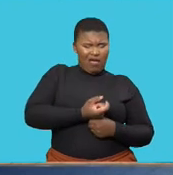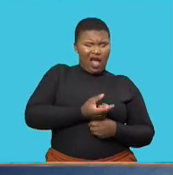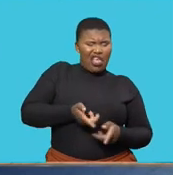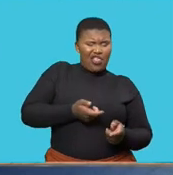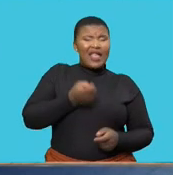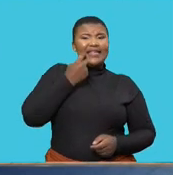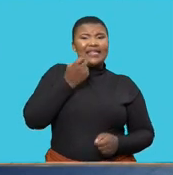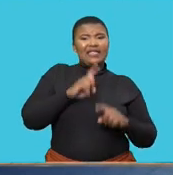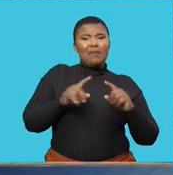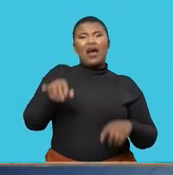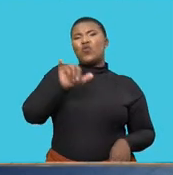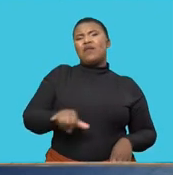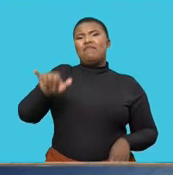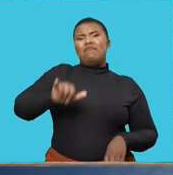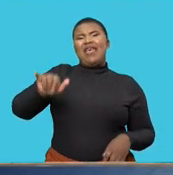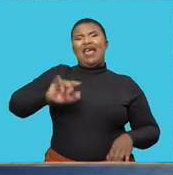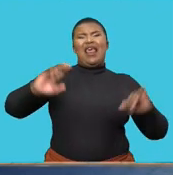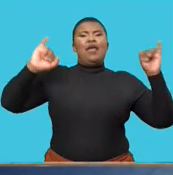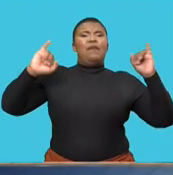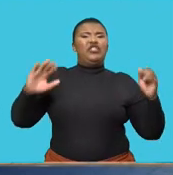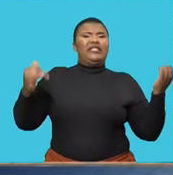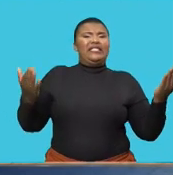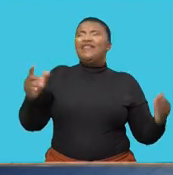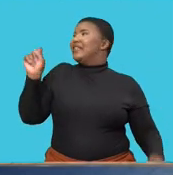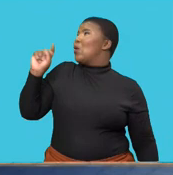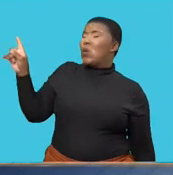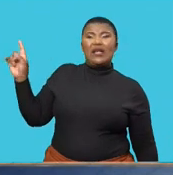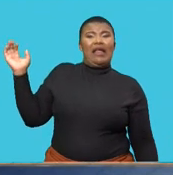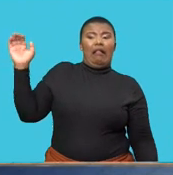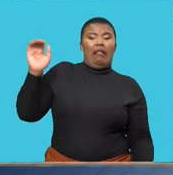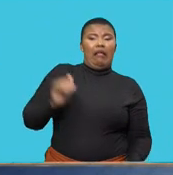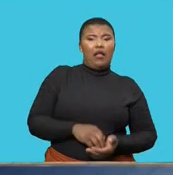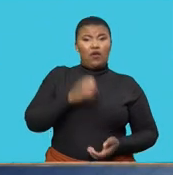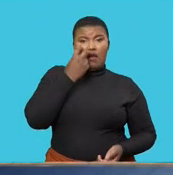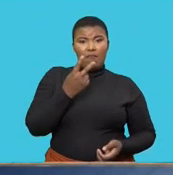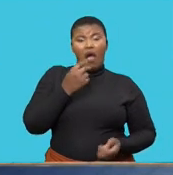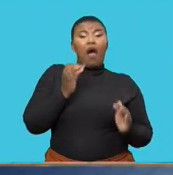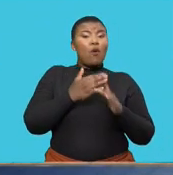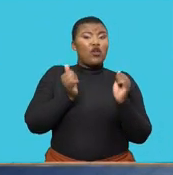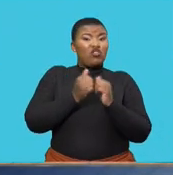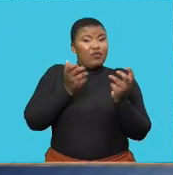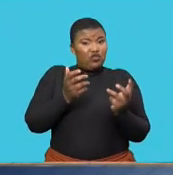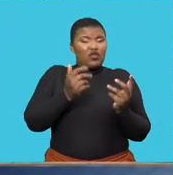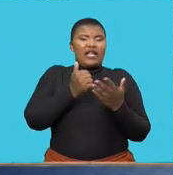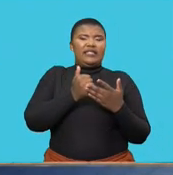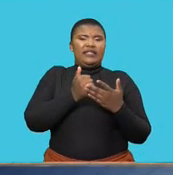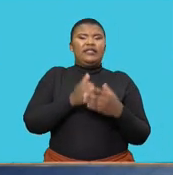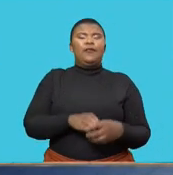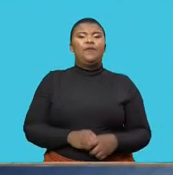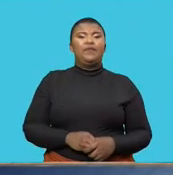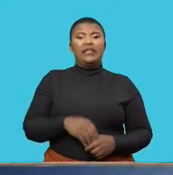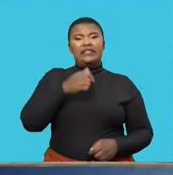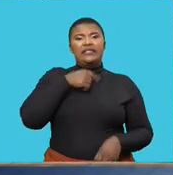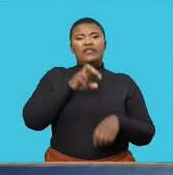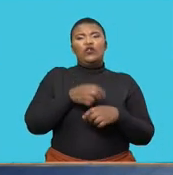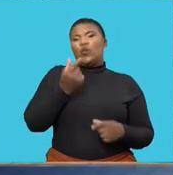wacima kumele fire engine ikude ngalesikhathi leso. So such workshops asiza kanjalo. The only thing we need